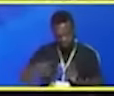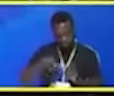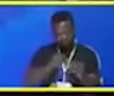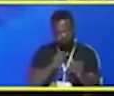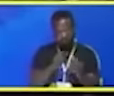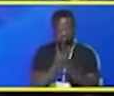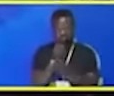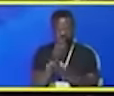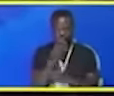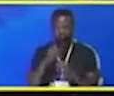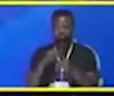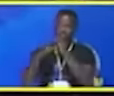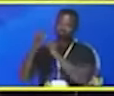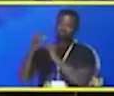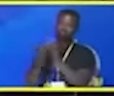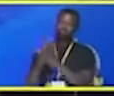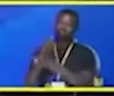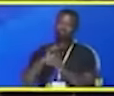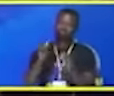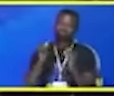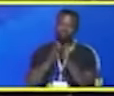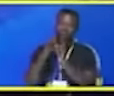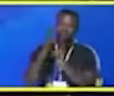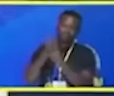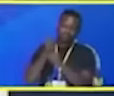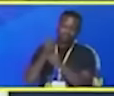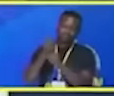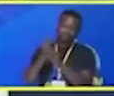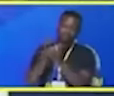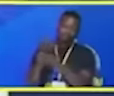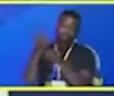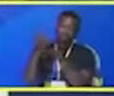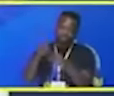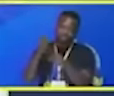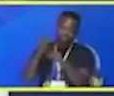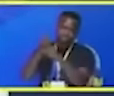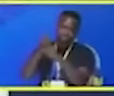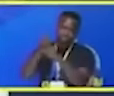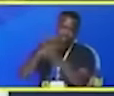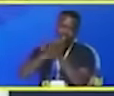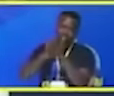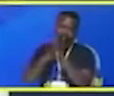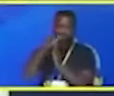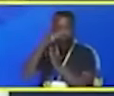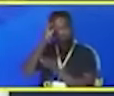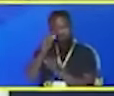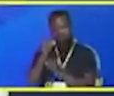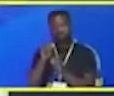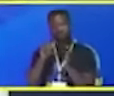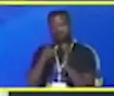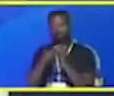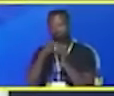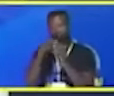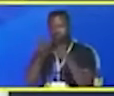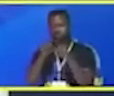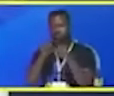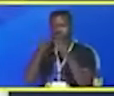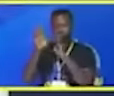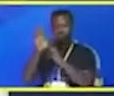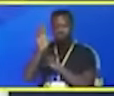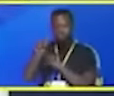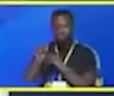does not grow. Jesus only happened to grow when he became a man, but not as God. Are we learning